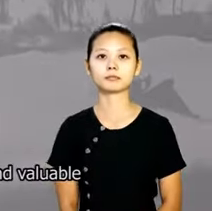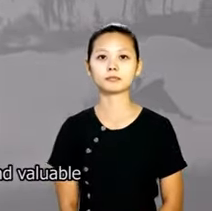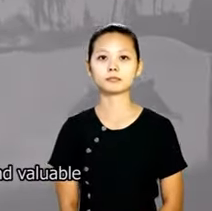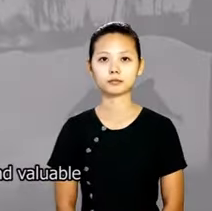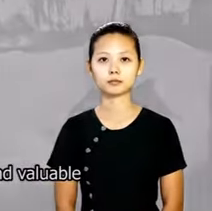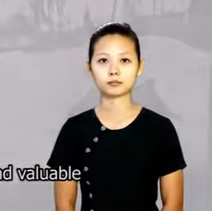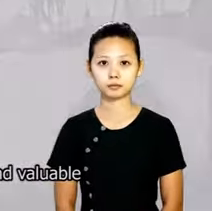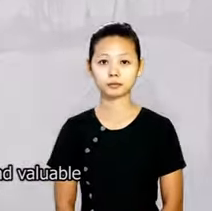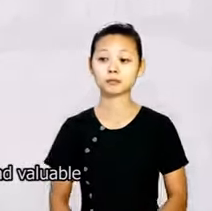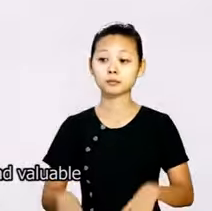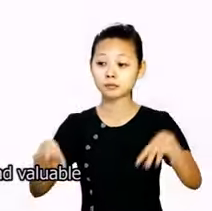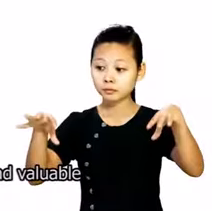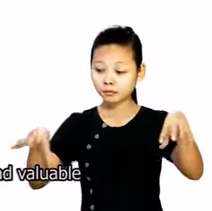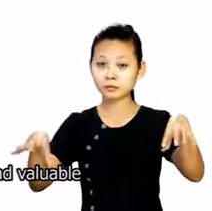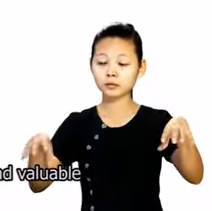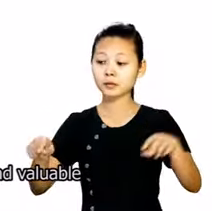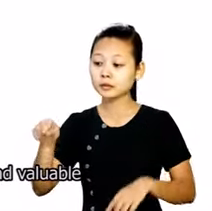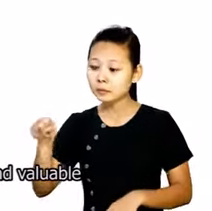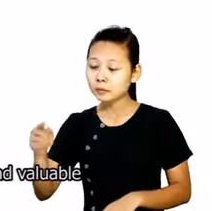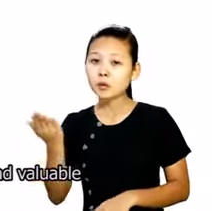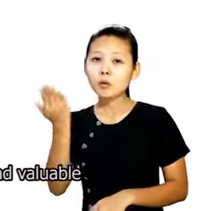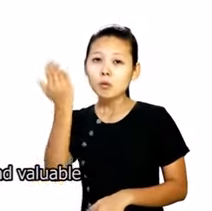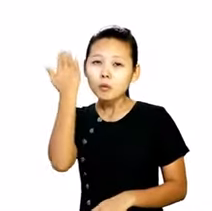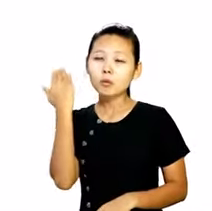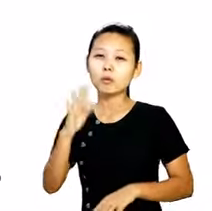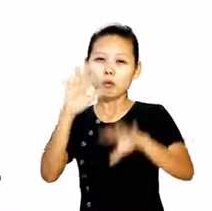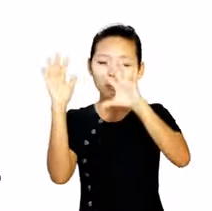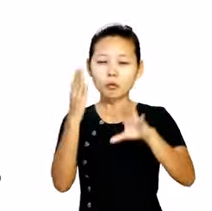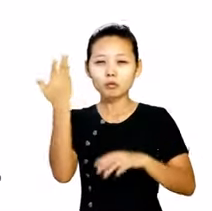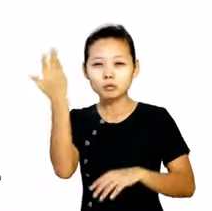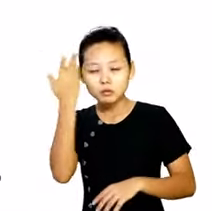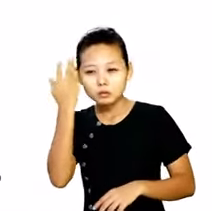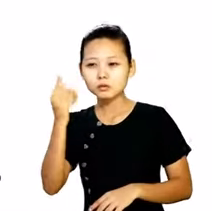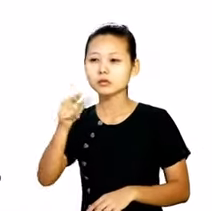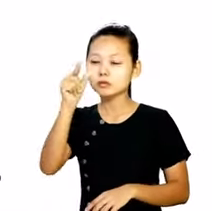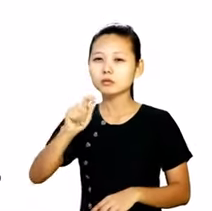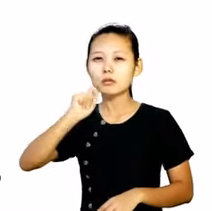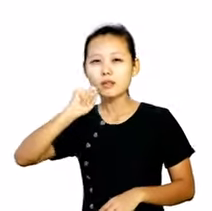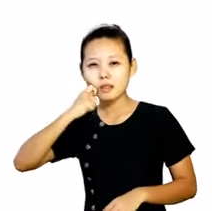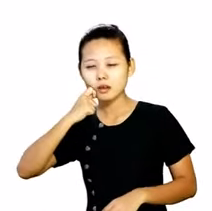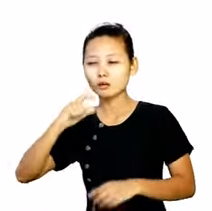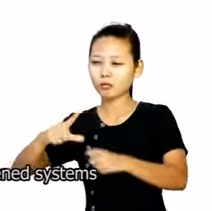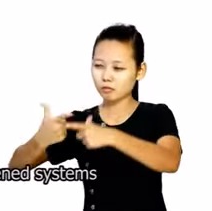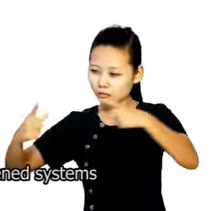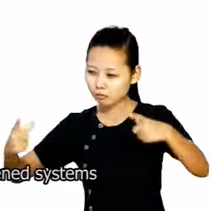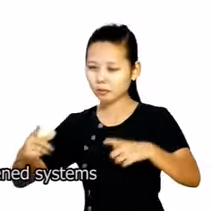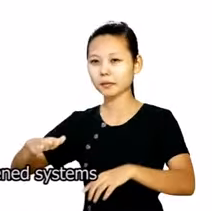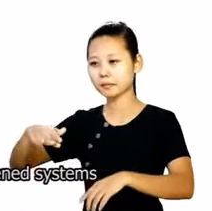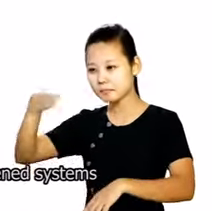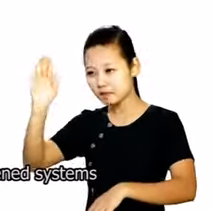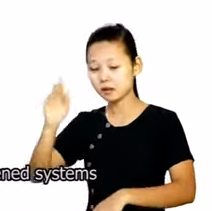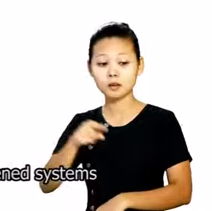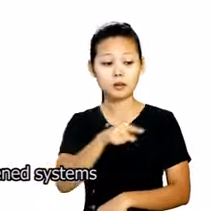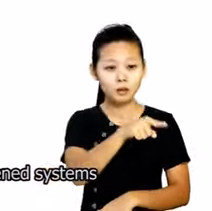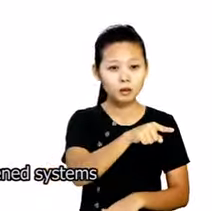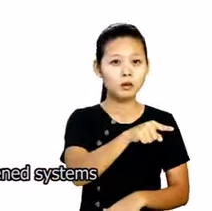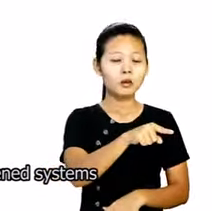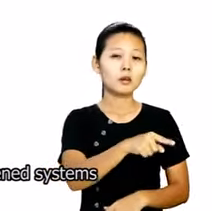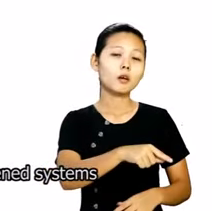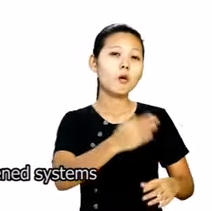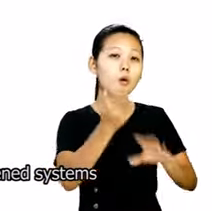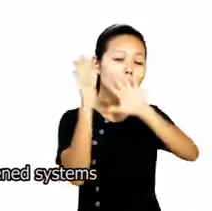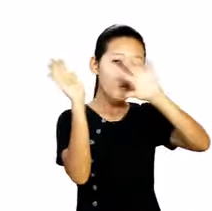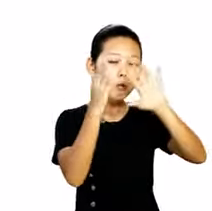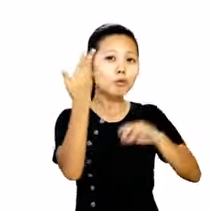All of this information will be useful and valuable when the disaster happens. The more they have access to